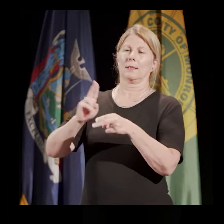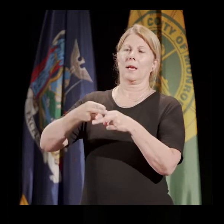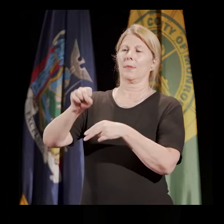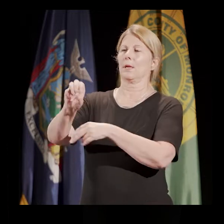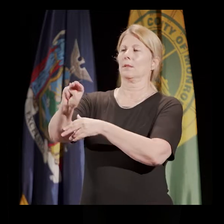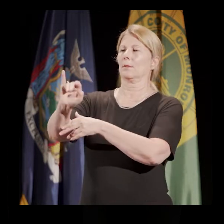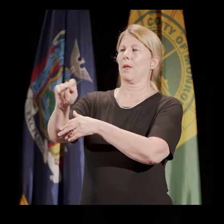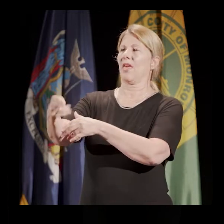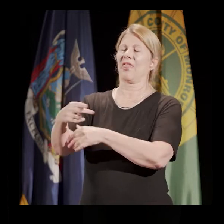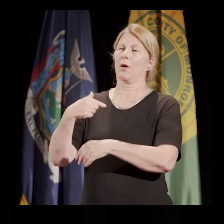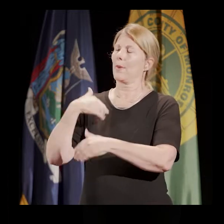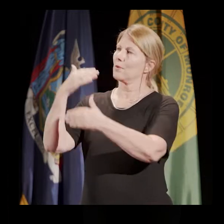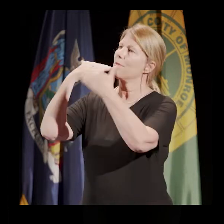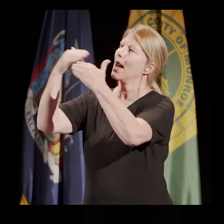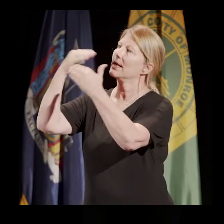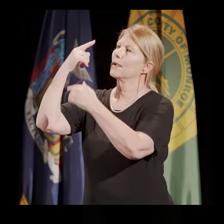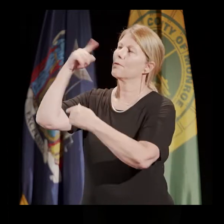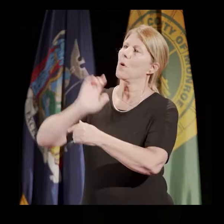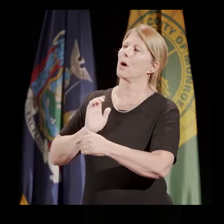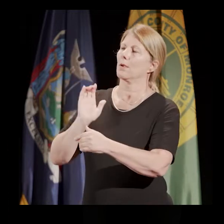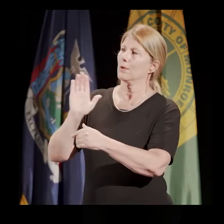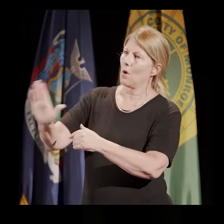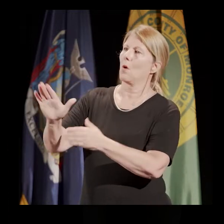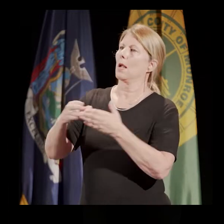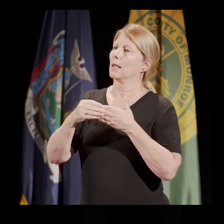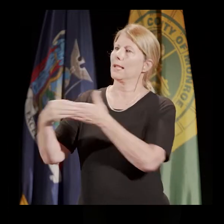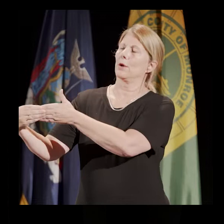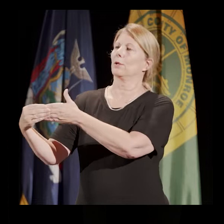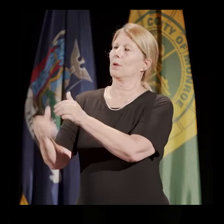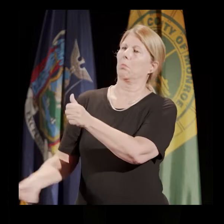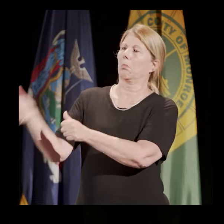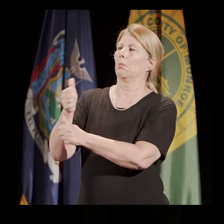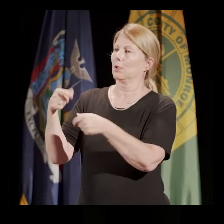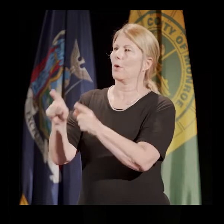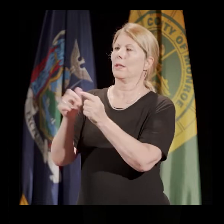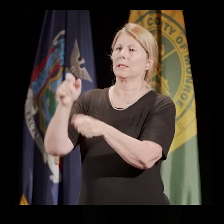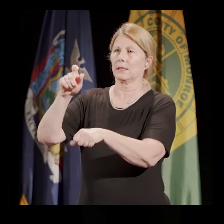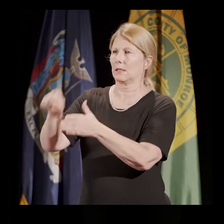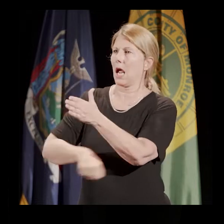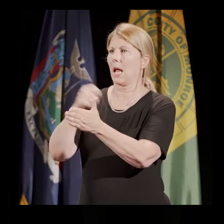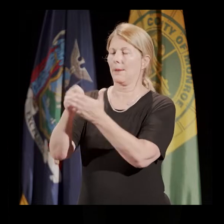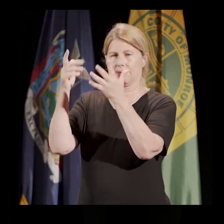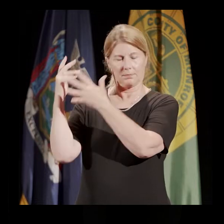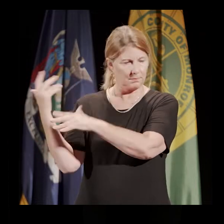thank him for his leadership during these challenging times. Can we give Dave